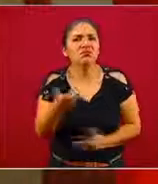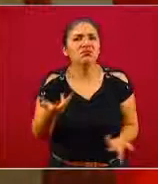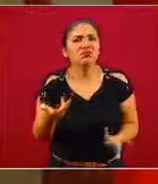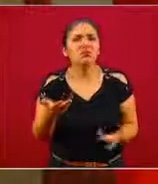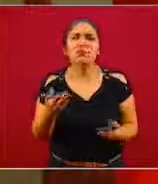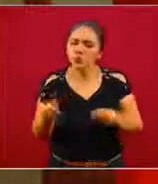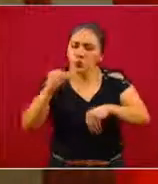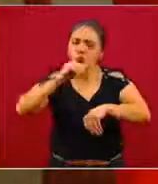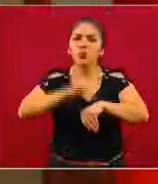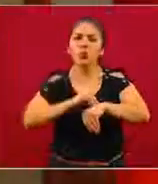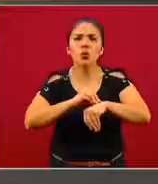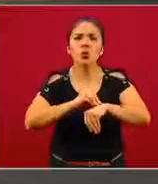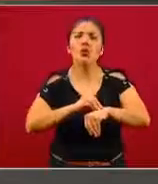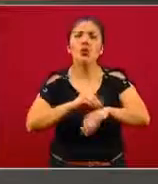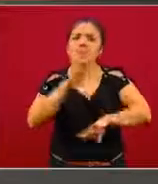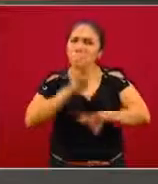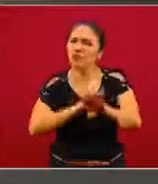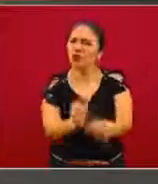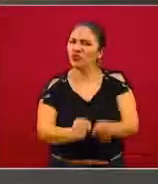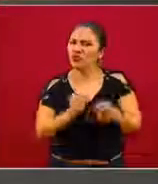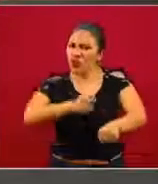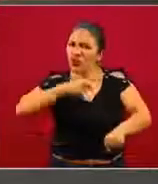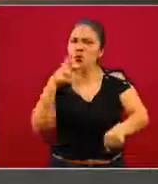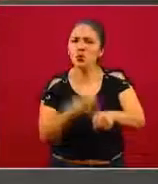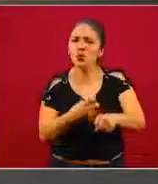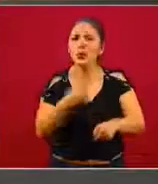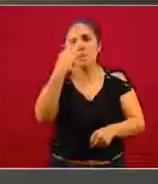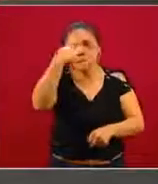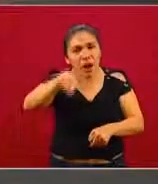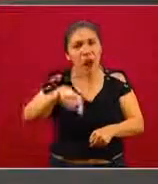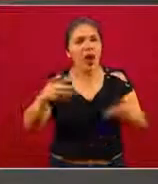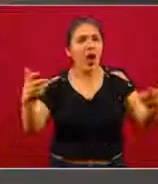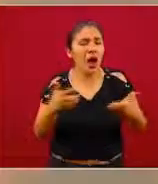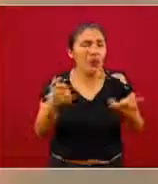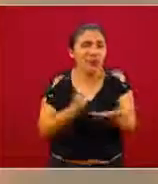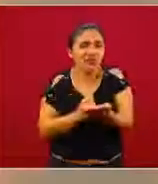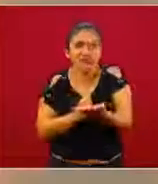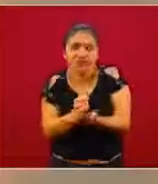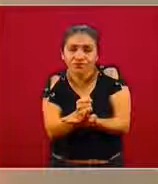We also need to think about how we can implement and intensify